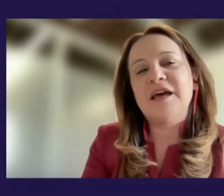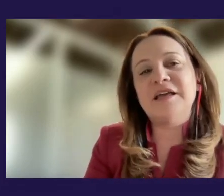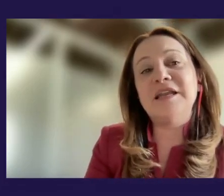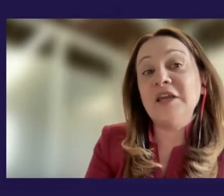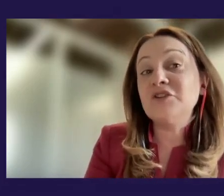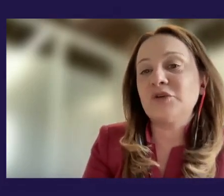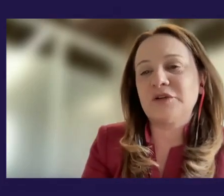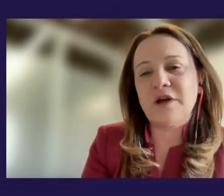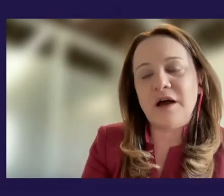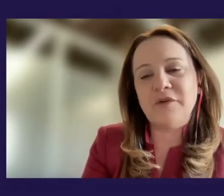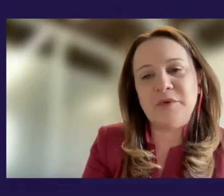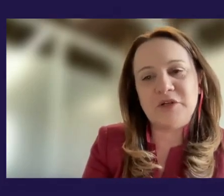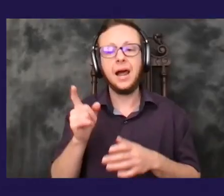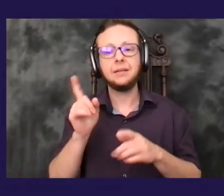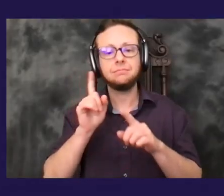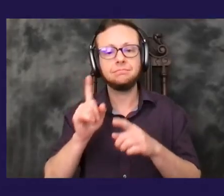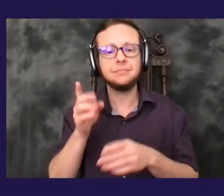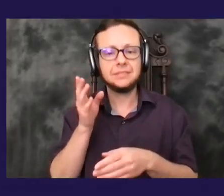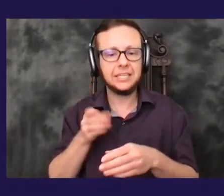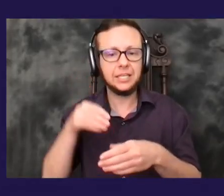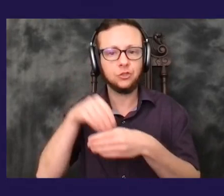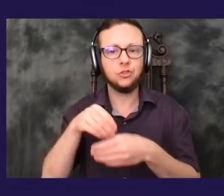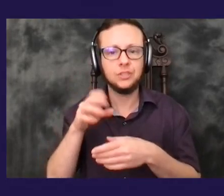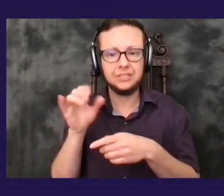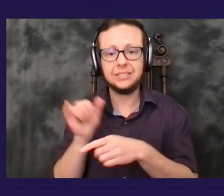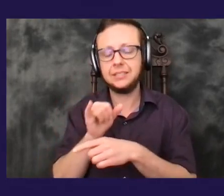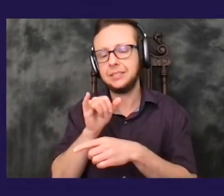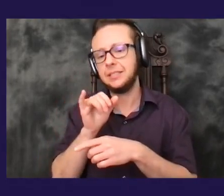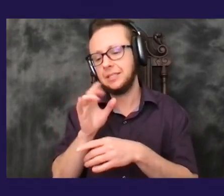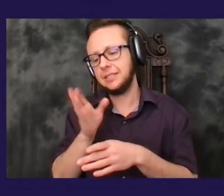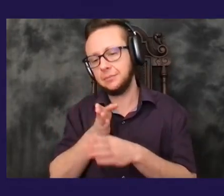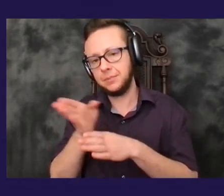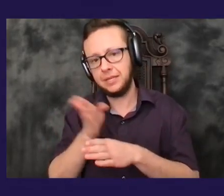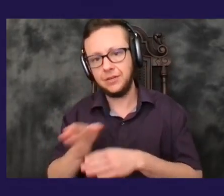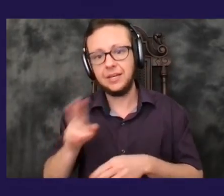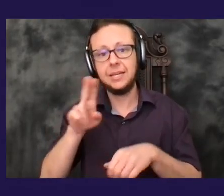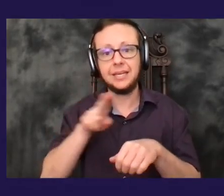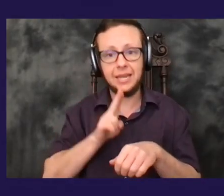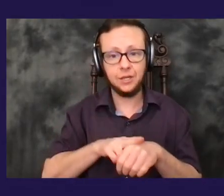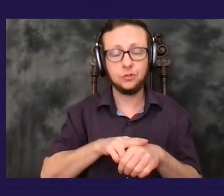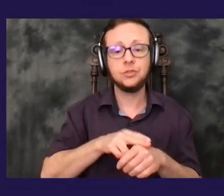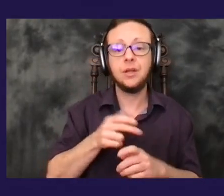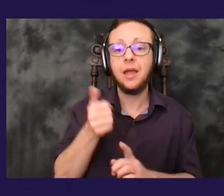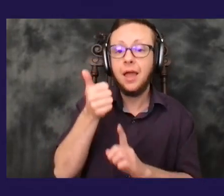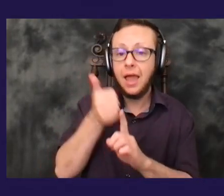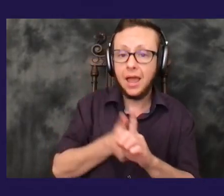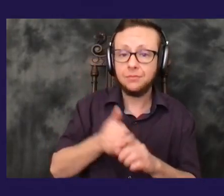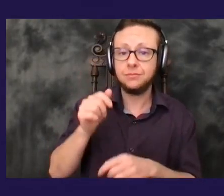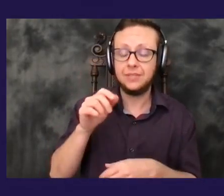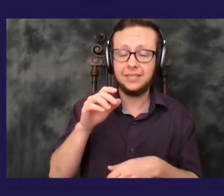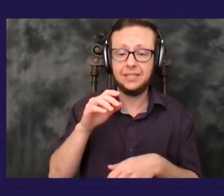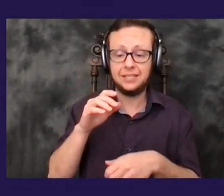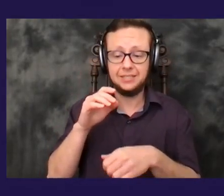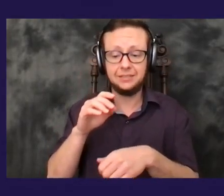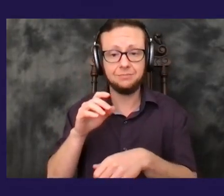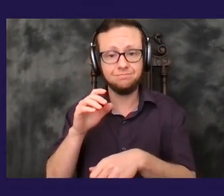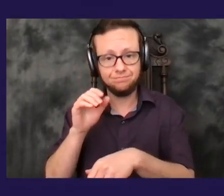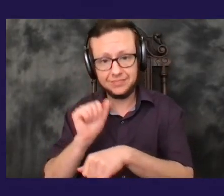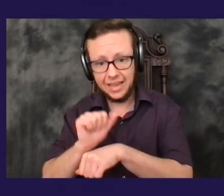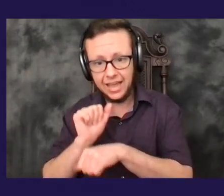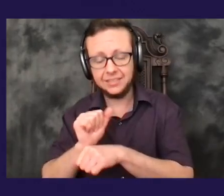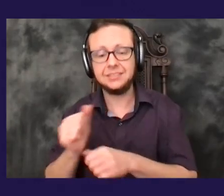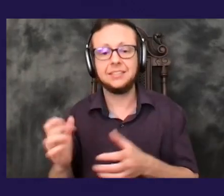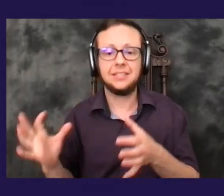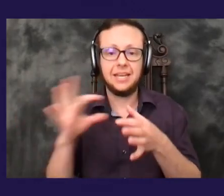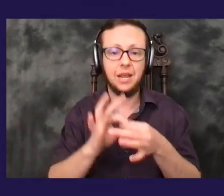transdisciplinary nature of emergency risk communication, and how every task is interconnected with other public health